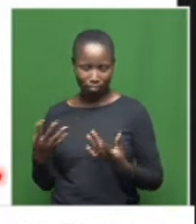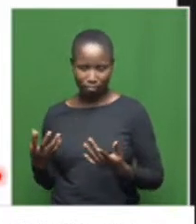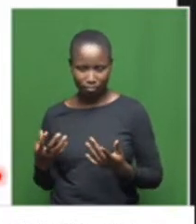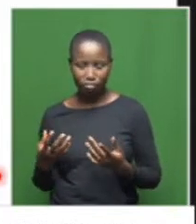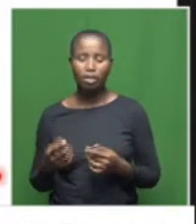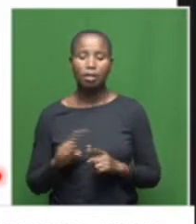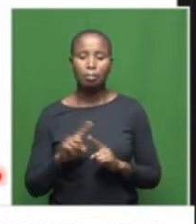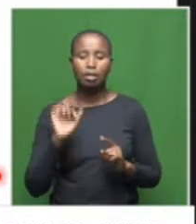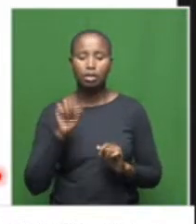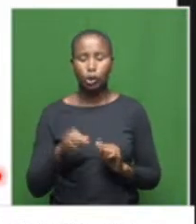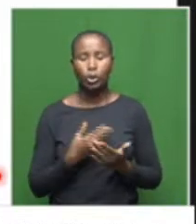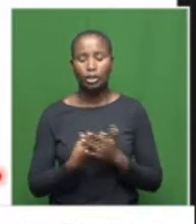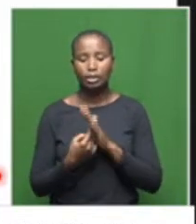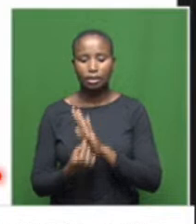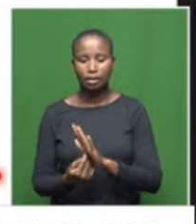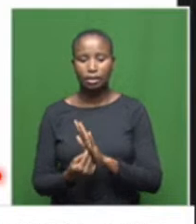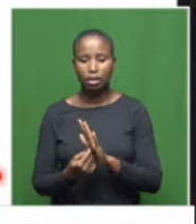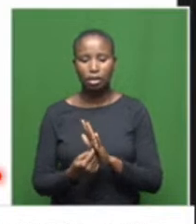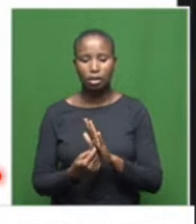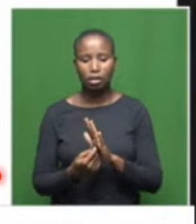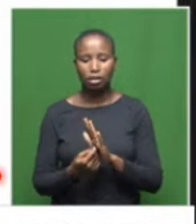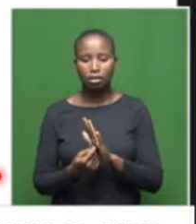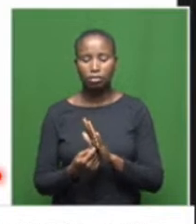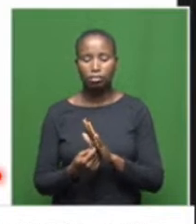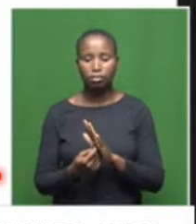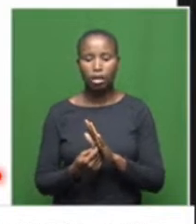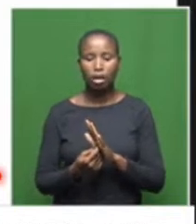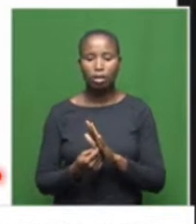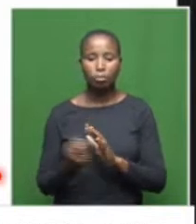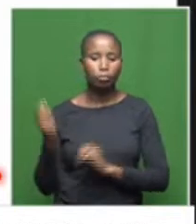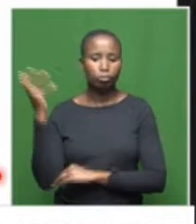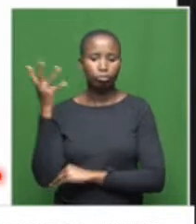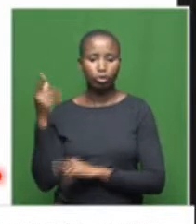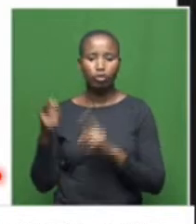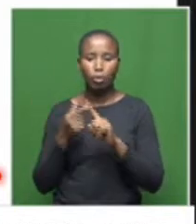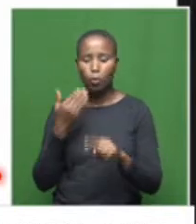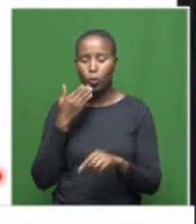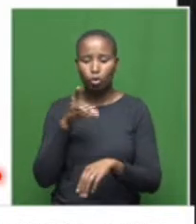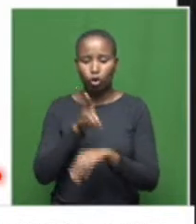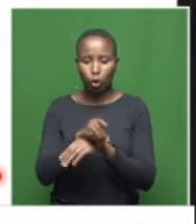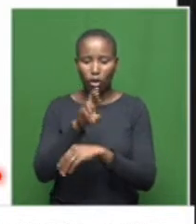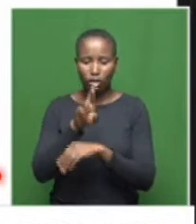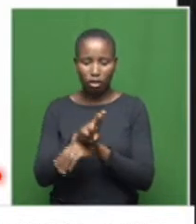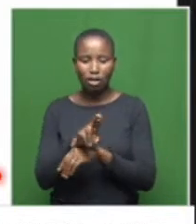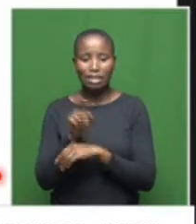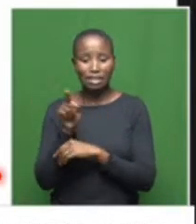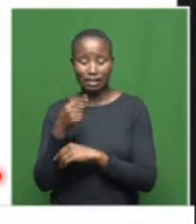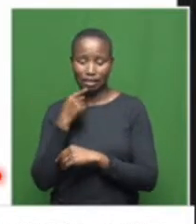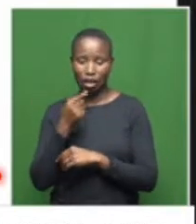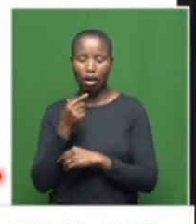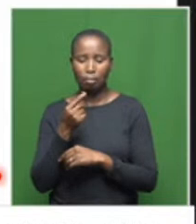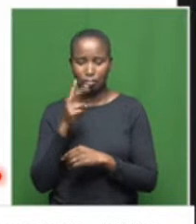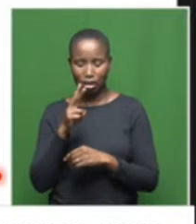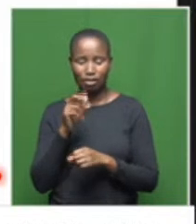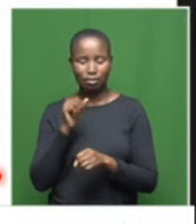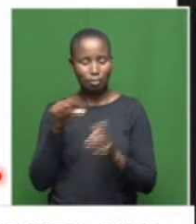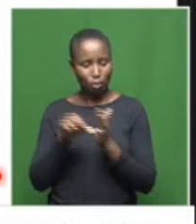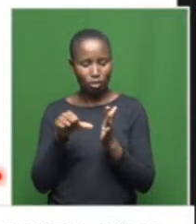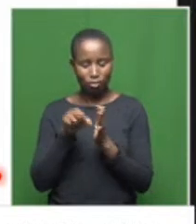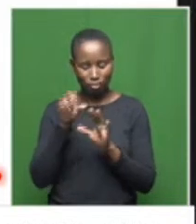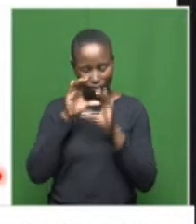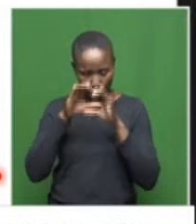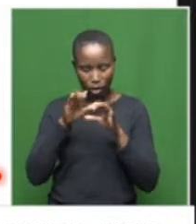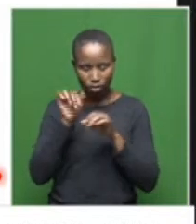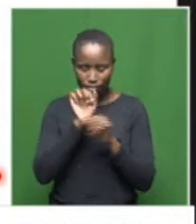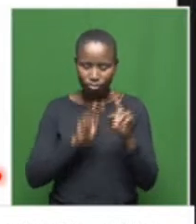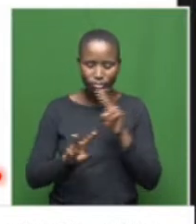see the presentation by Dr. Jasat, I think it's important to be monitoring the hospitalizations and deaths. And I think we've been